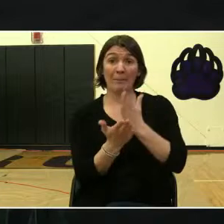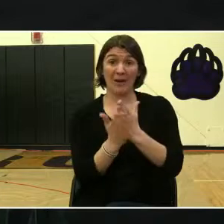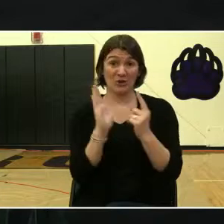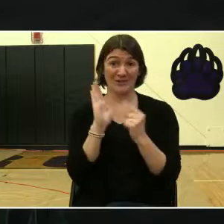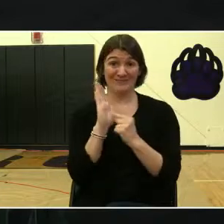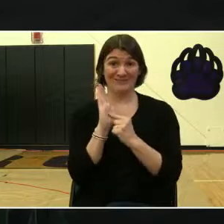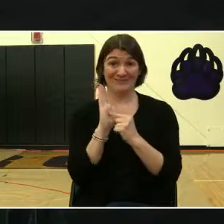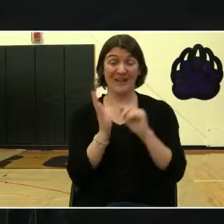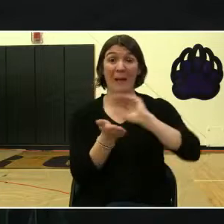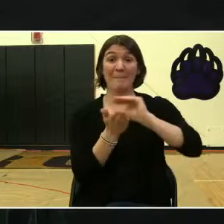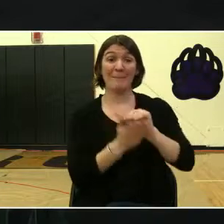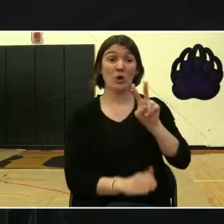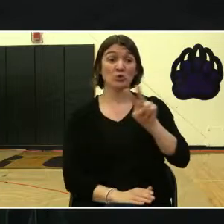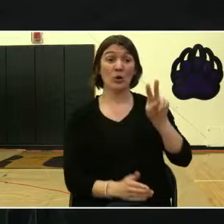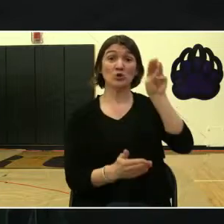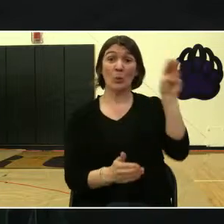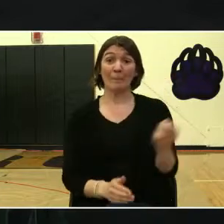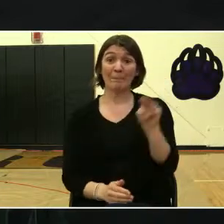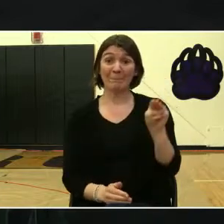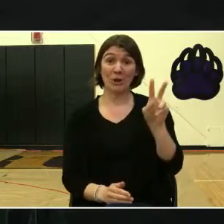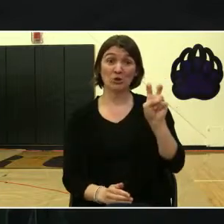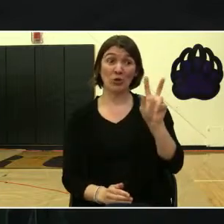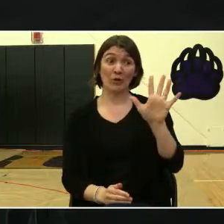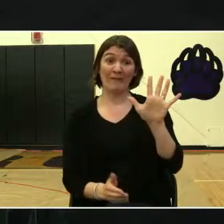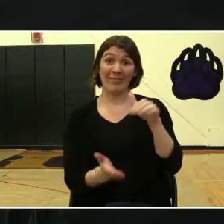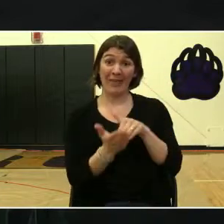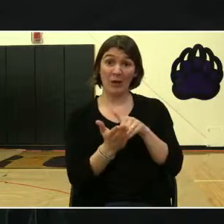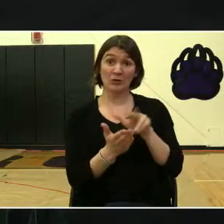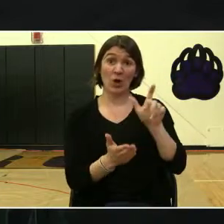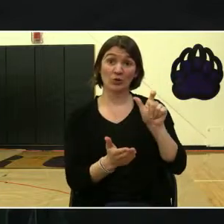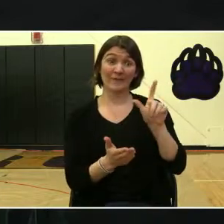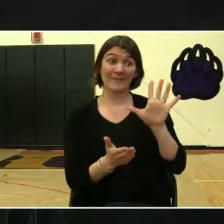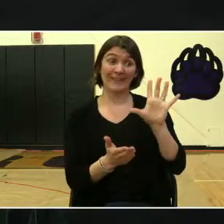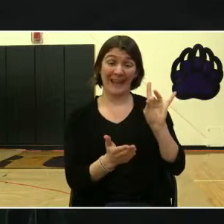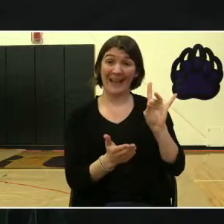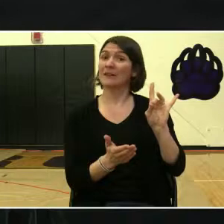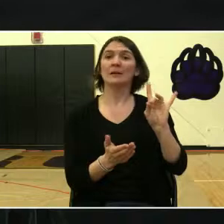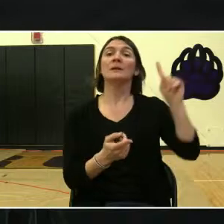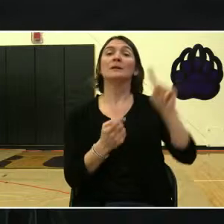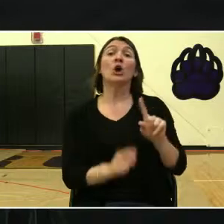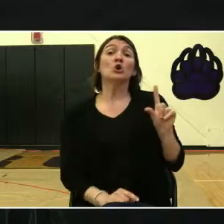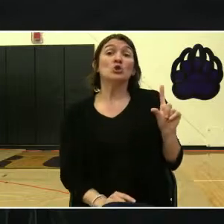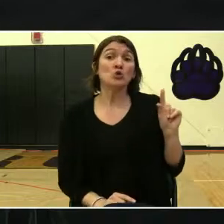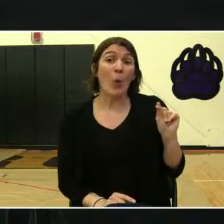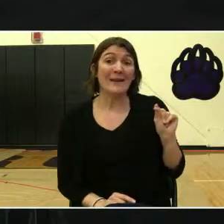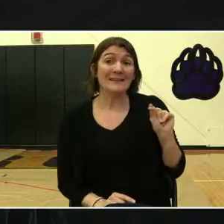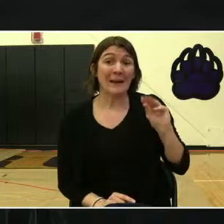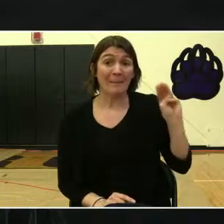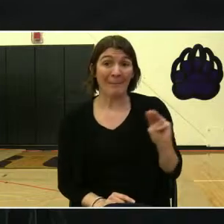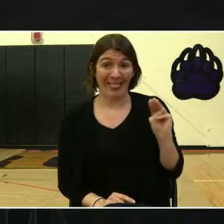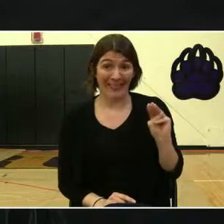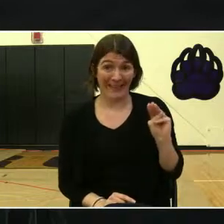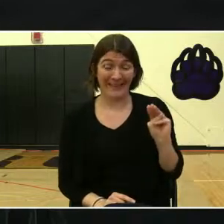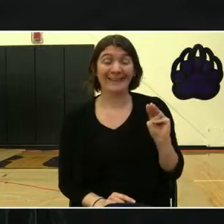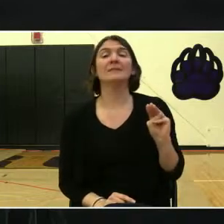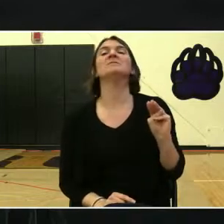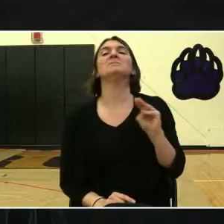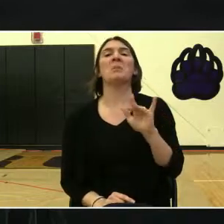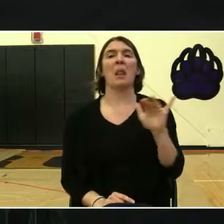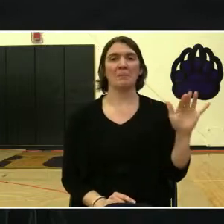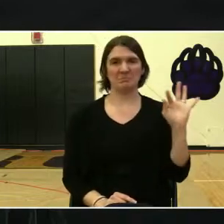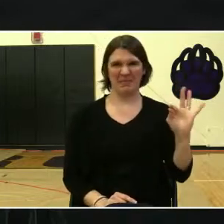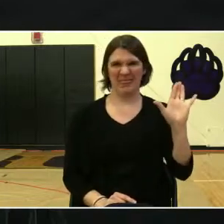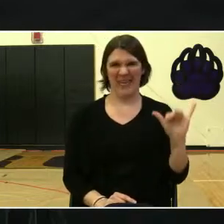article from 22 m2351 158 to2 m2351